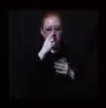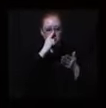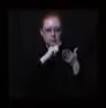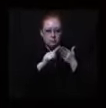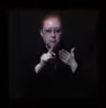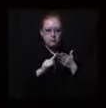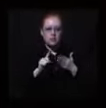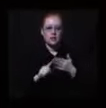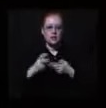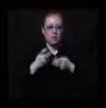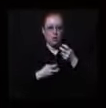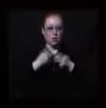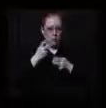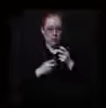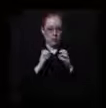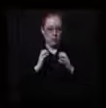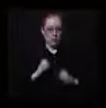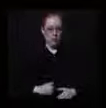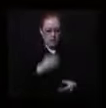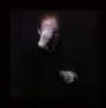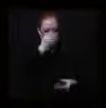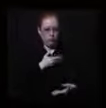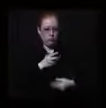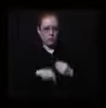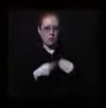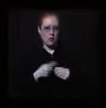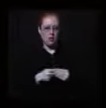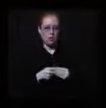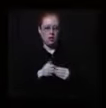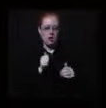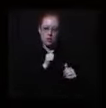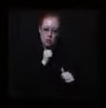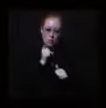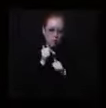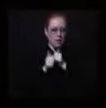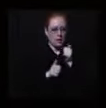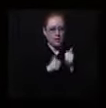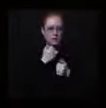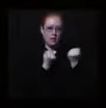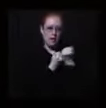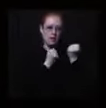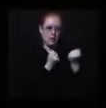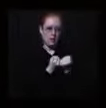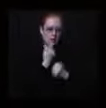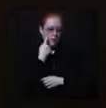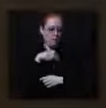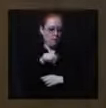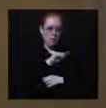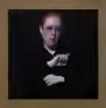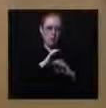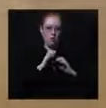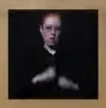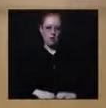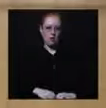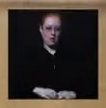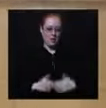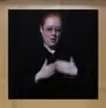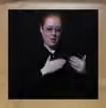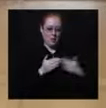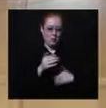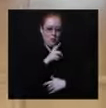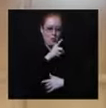investigate the problems that our clients present to us and aggressively advocate on behalf of our clients, no matter who it is that